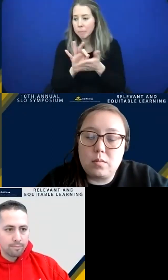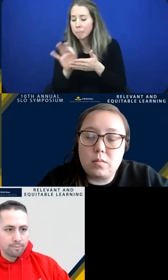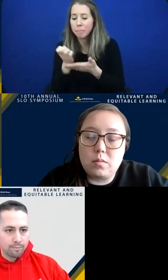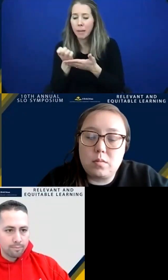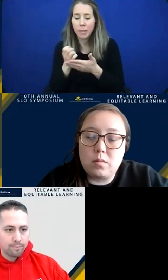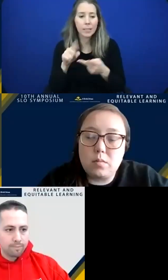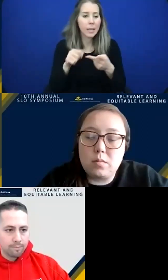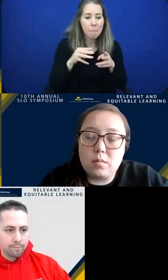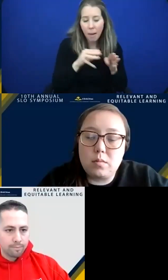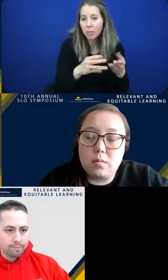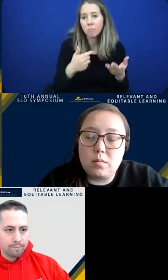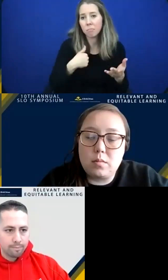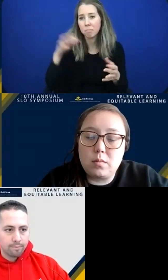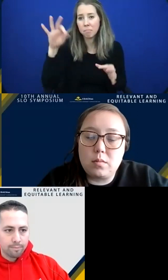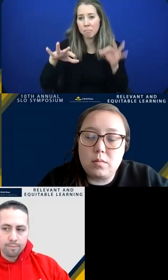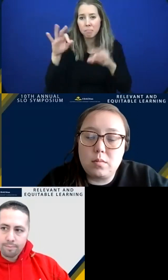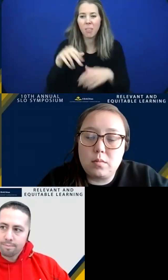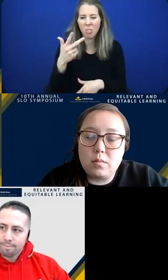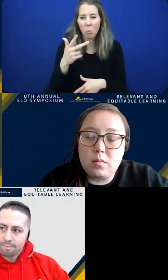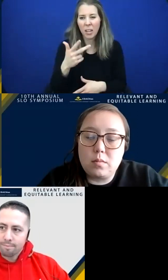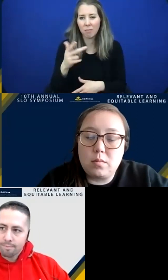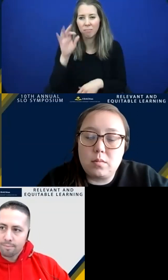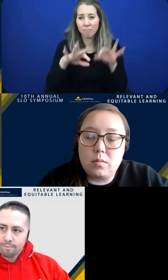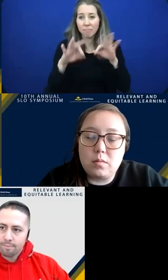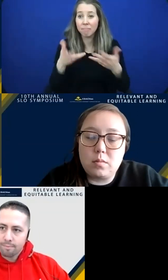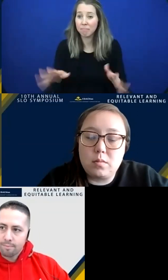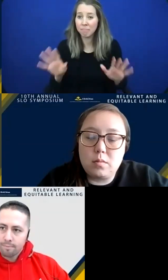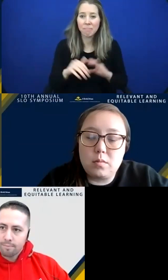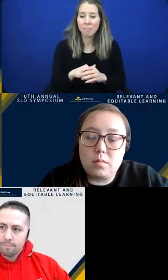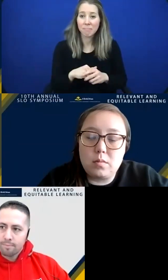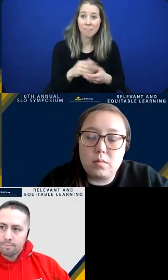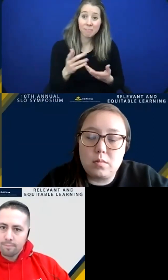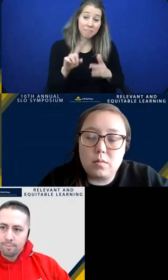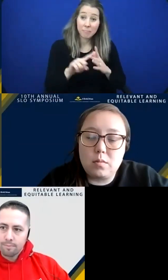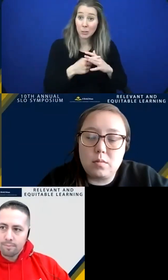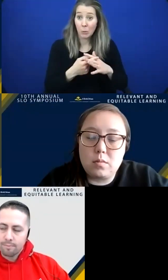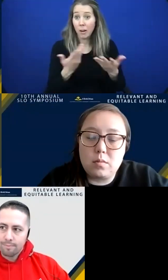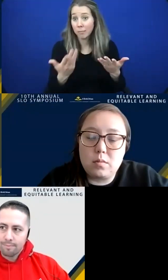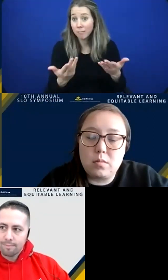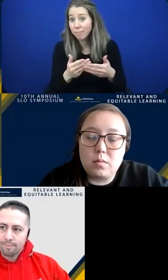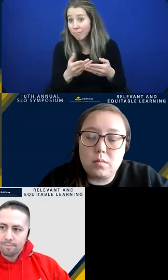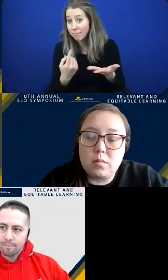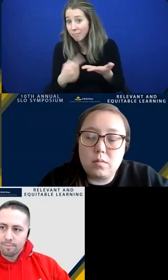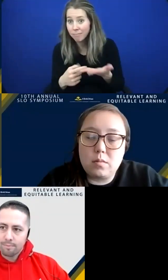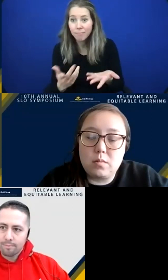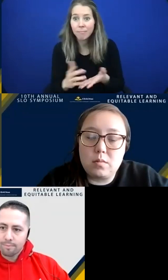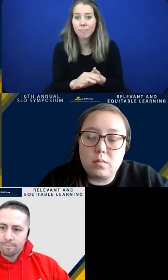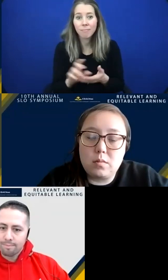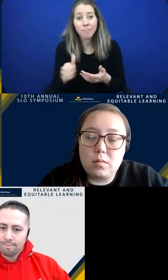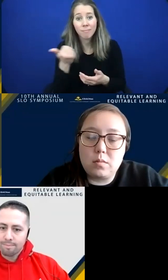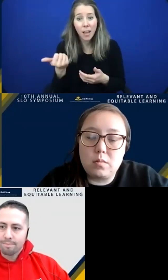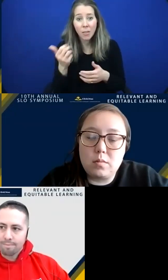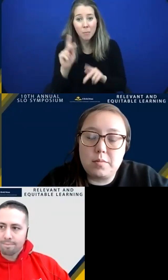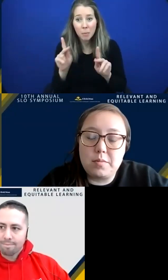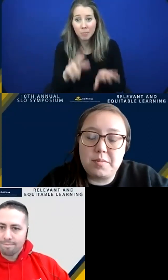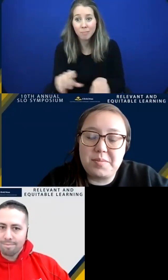forth. So I'll just throw those three out and as an opener, maybe. How does that sound? Let anyone else pick up